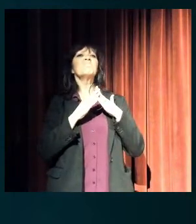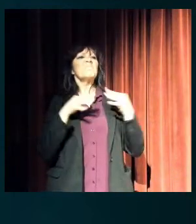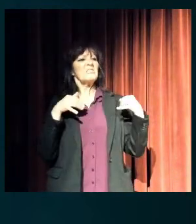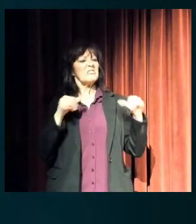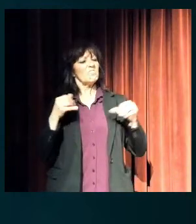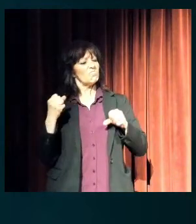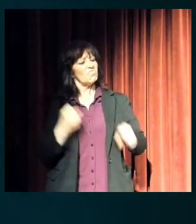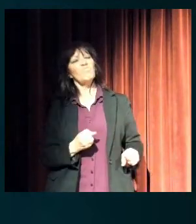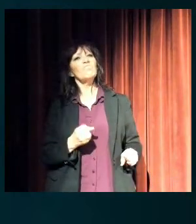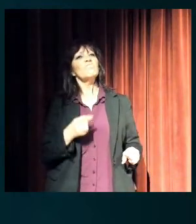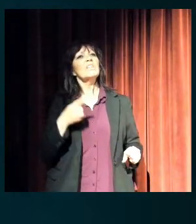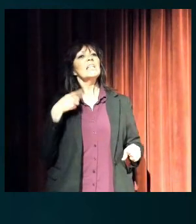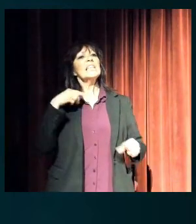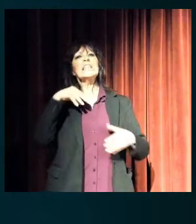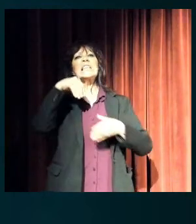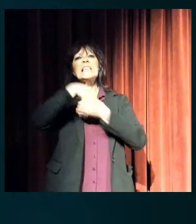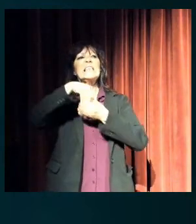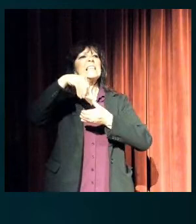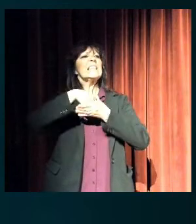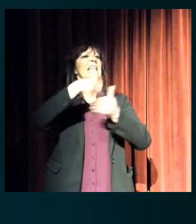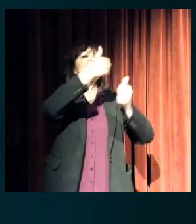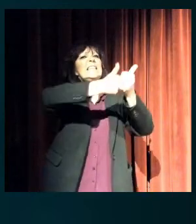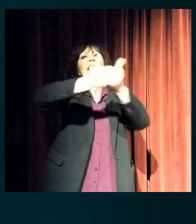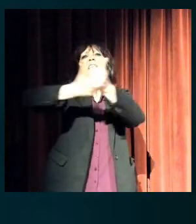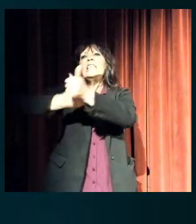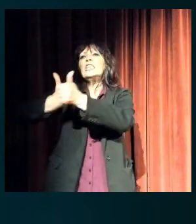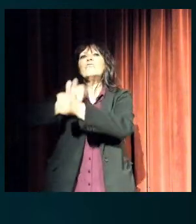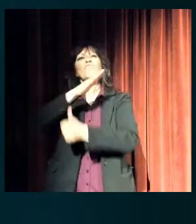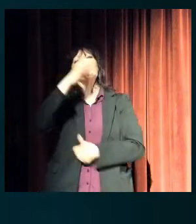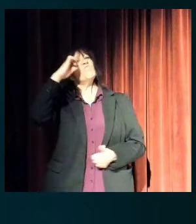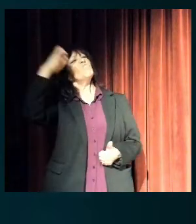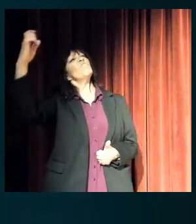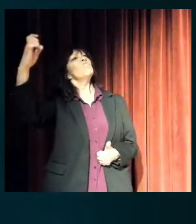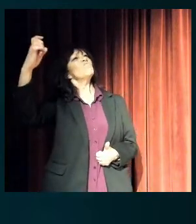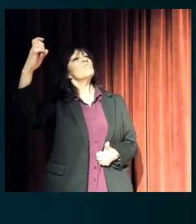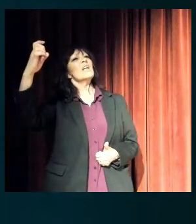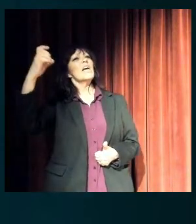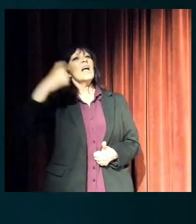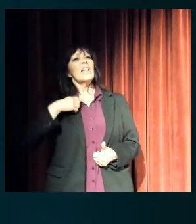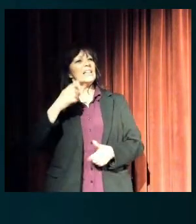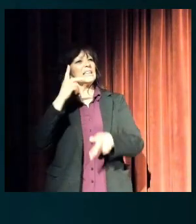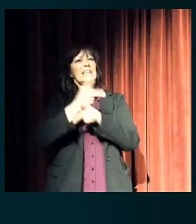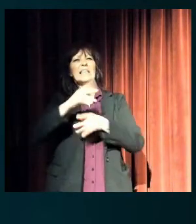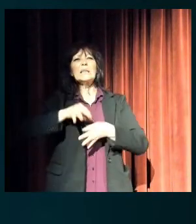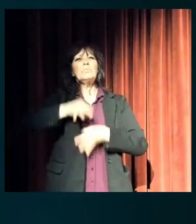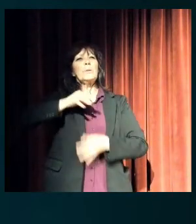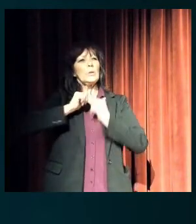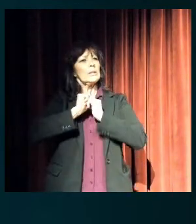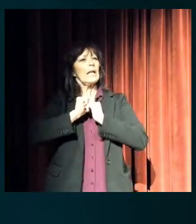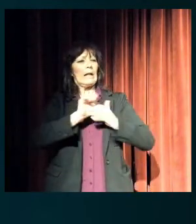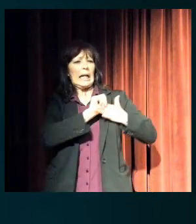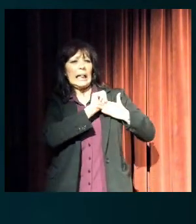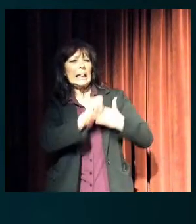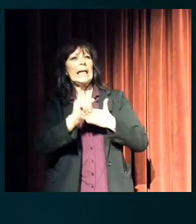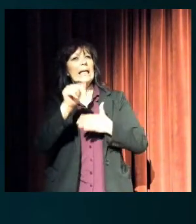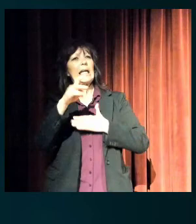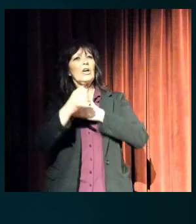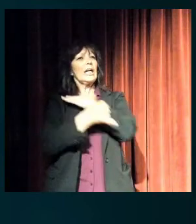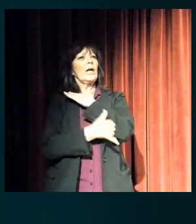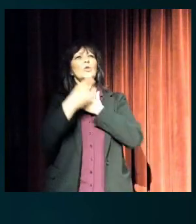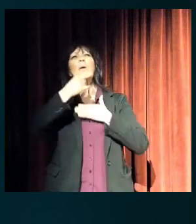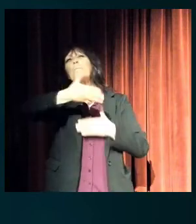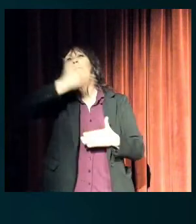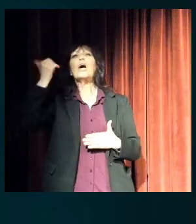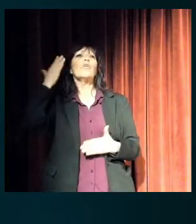undiminished. It is inside each of us. Let's harness that spirit together and lead Erie County to an even